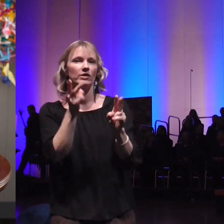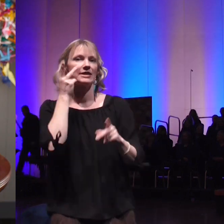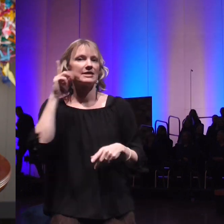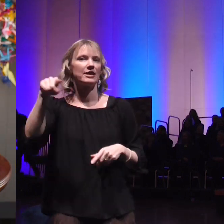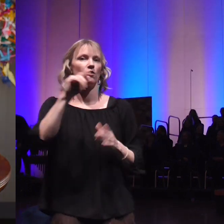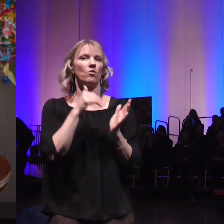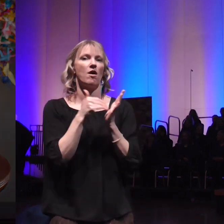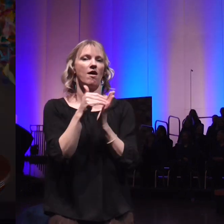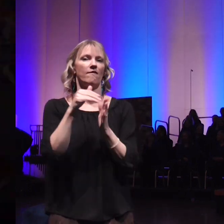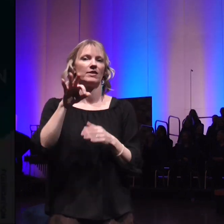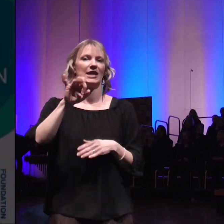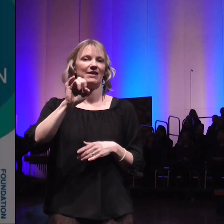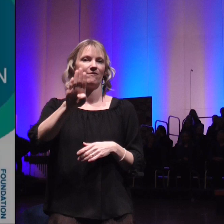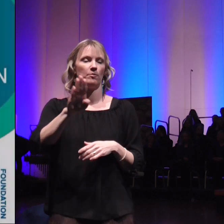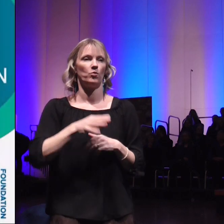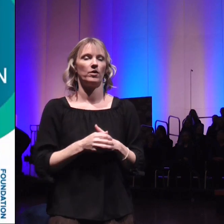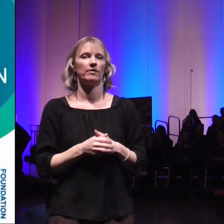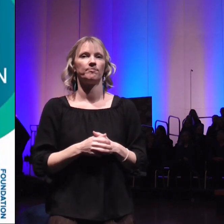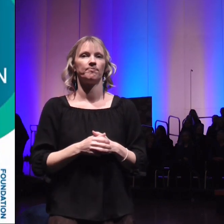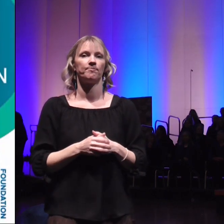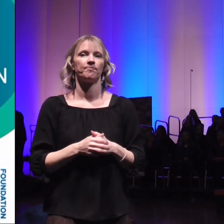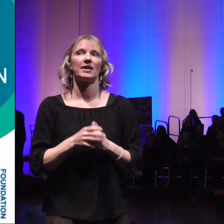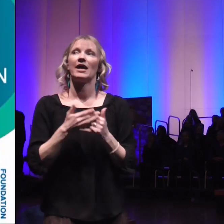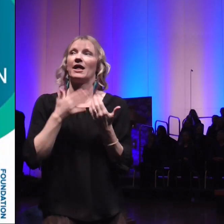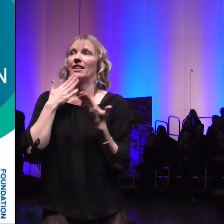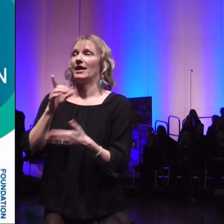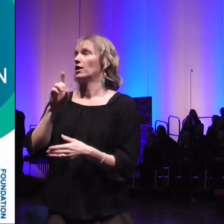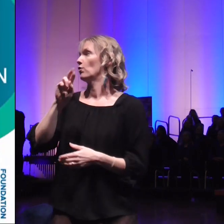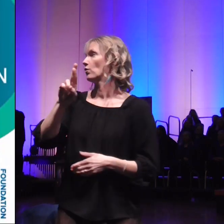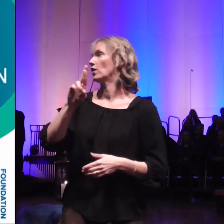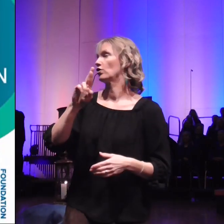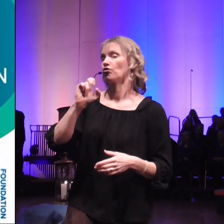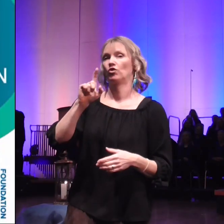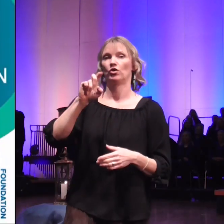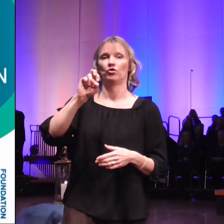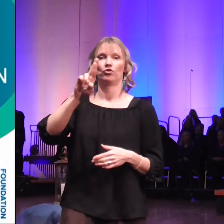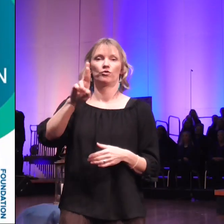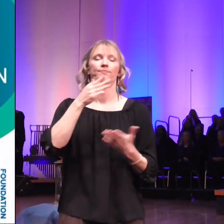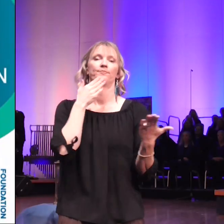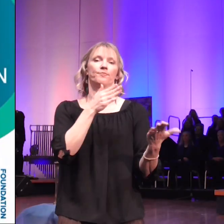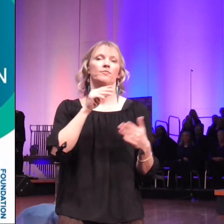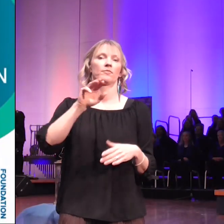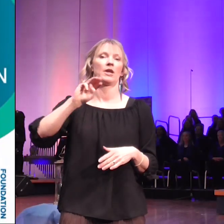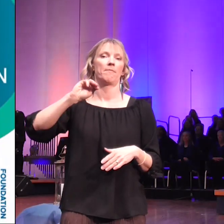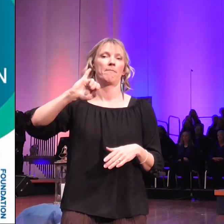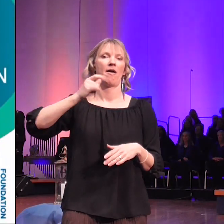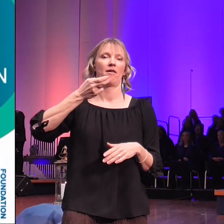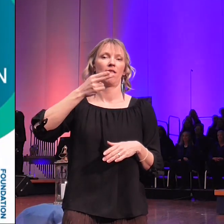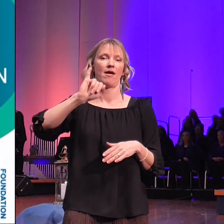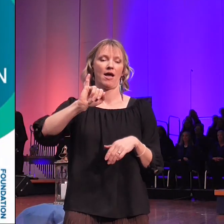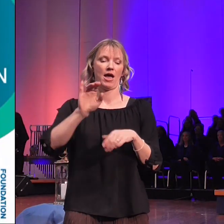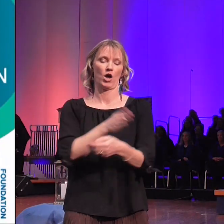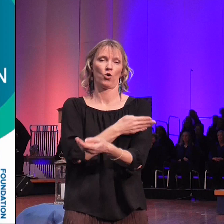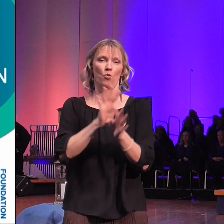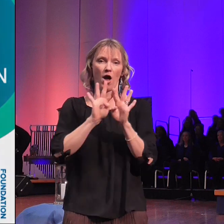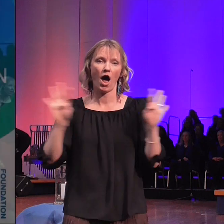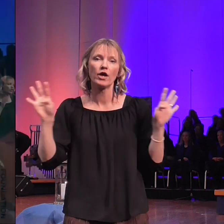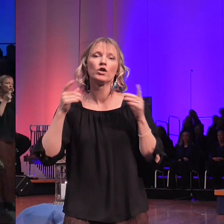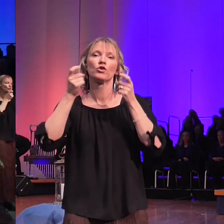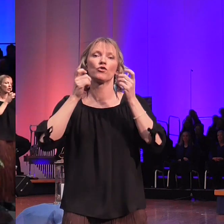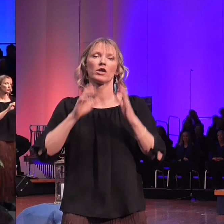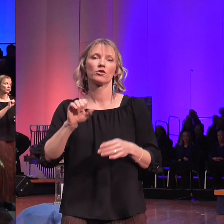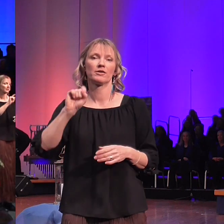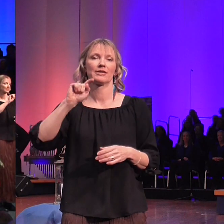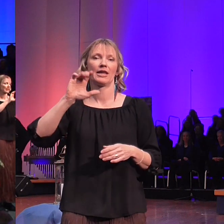in February. Thank you, Dr. Roger. And thank you to the Mile High Choir and the director,